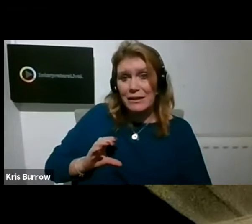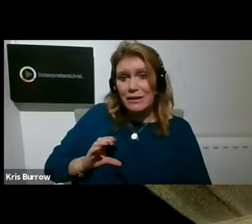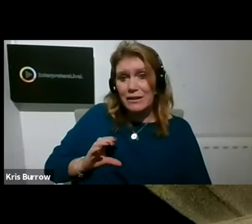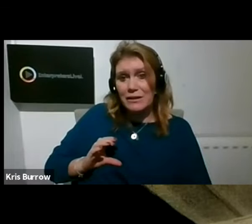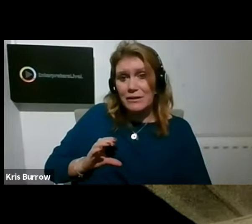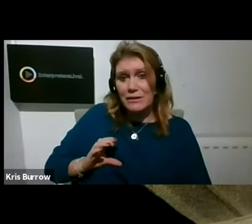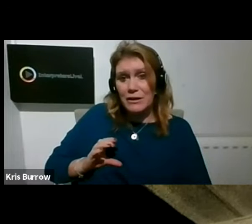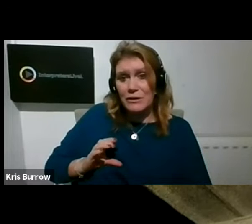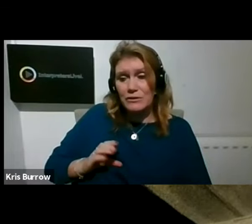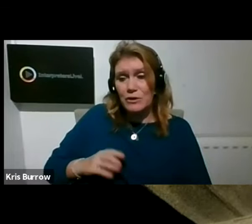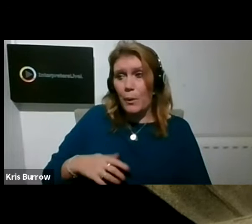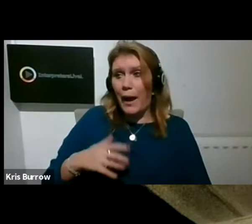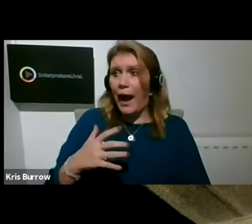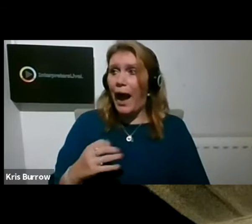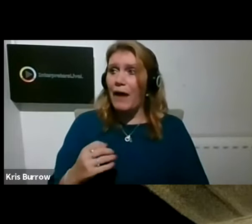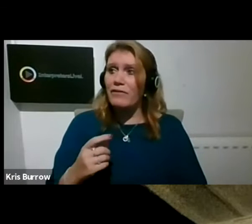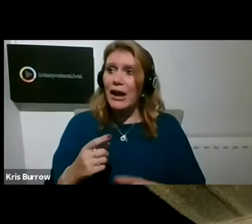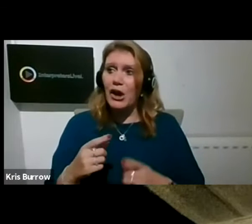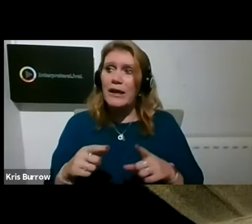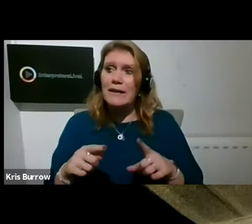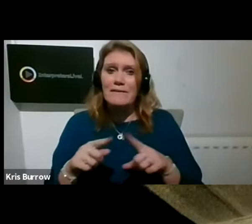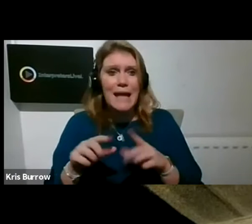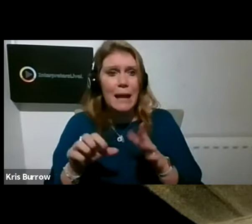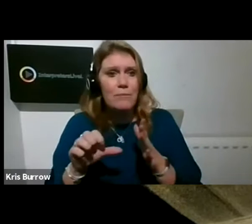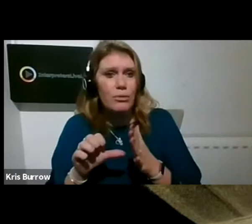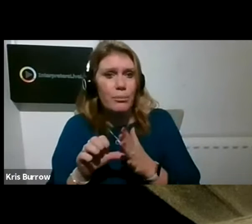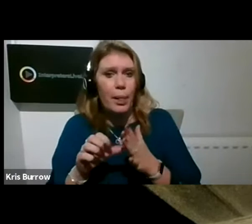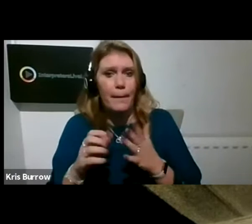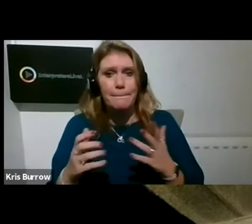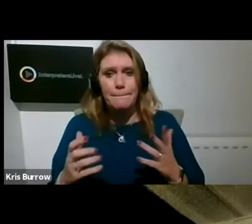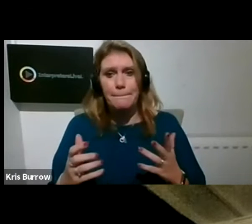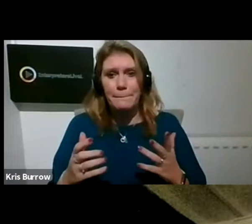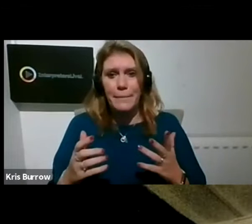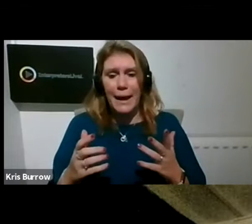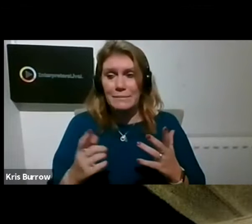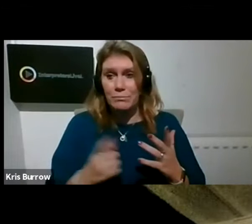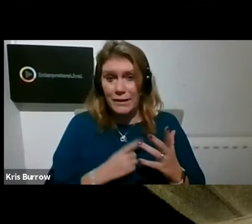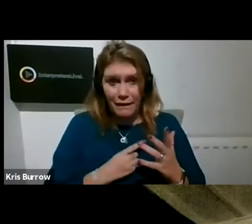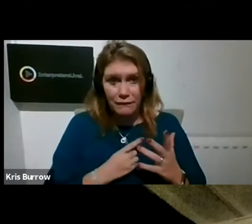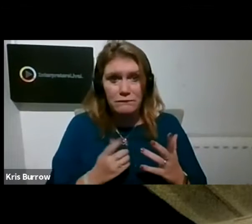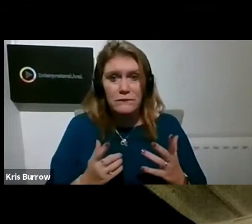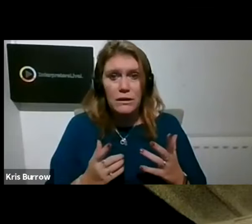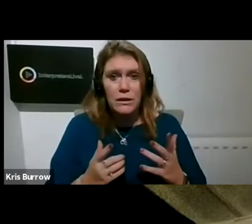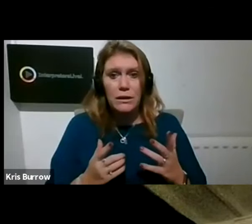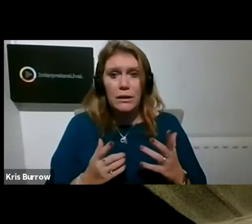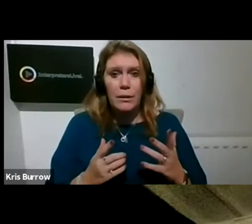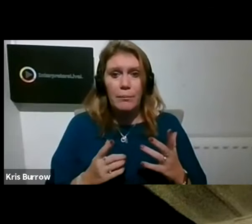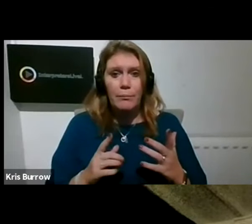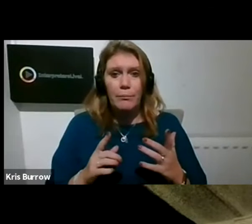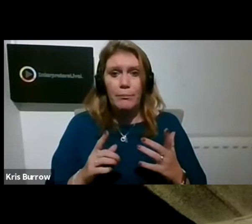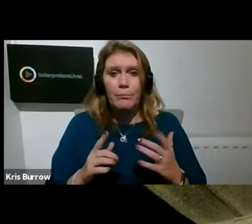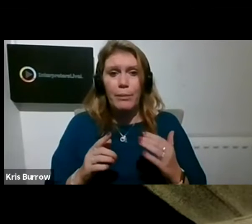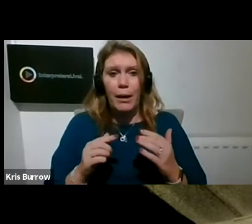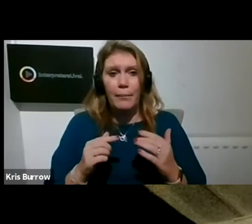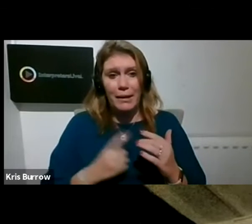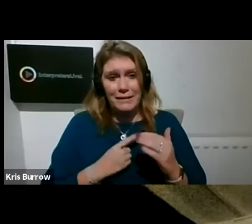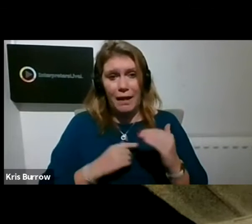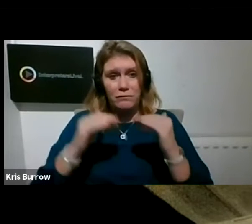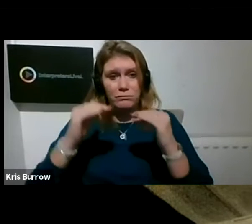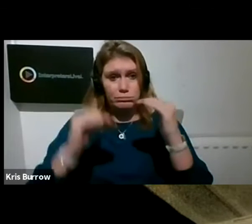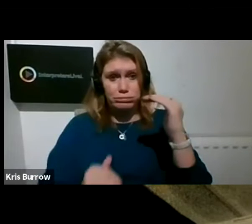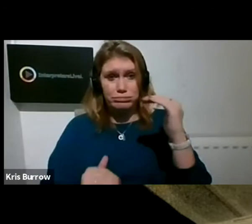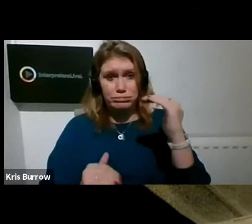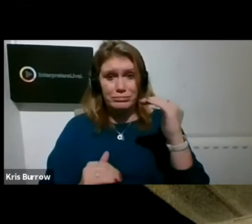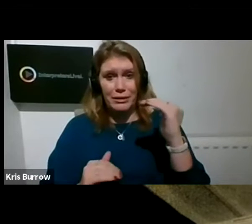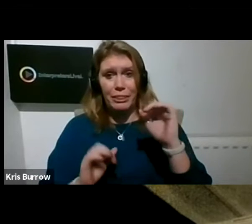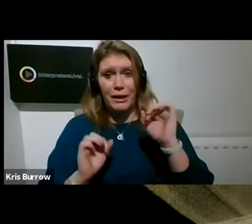same what do they call it, treadmill, as I was caught up in, but I happen to be further down the line than